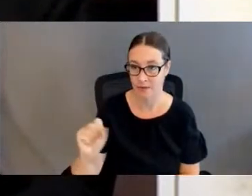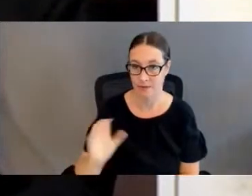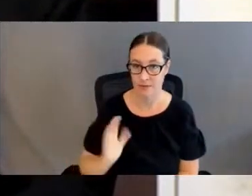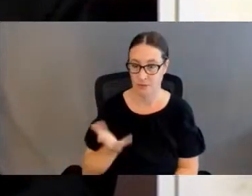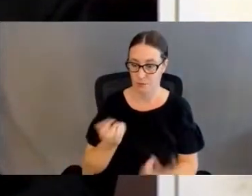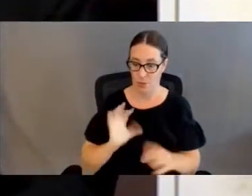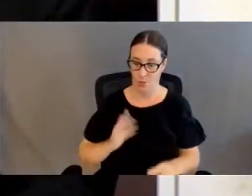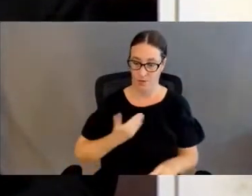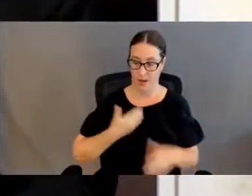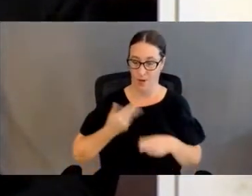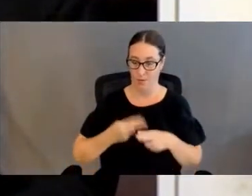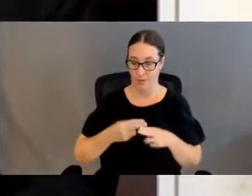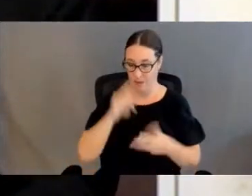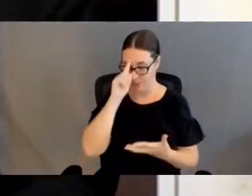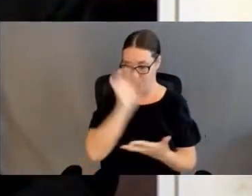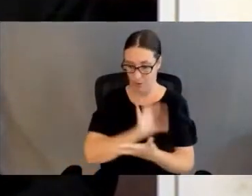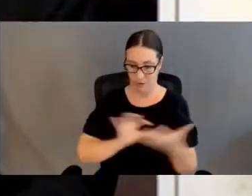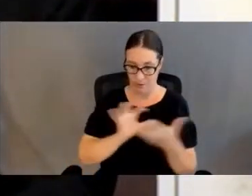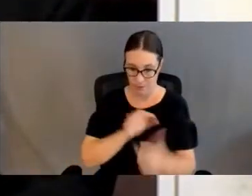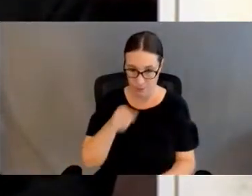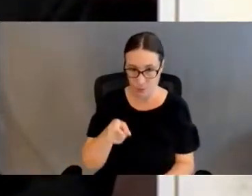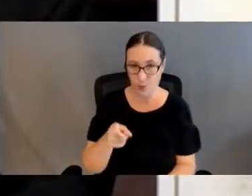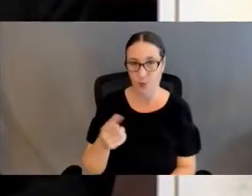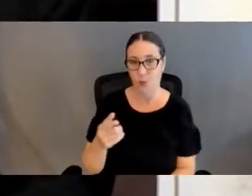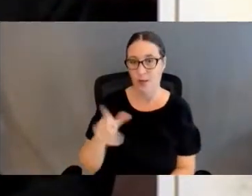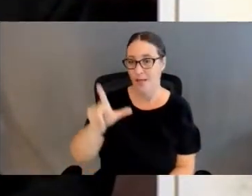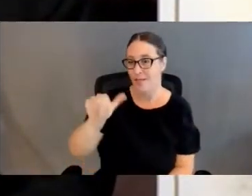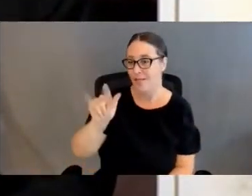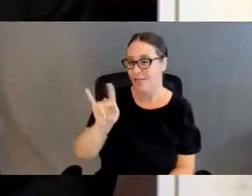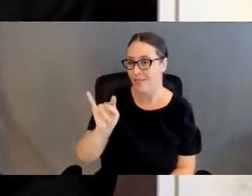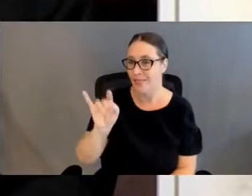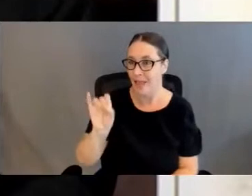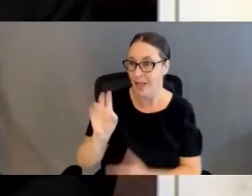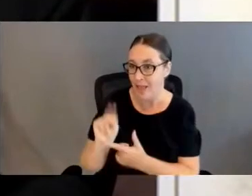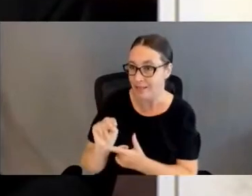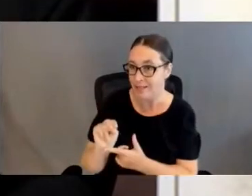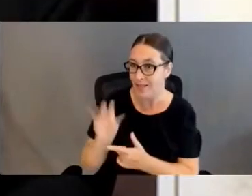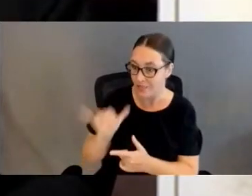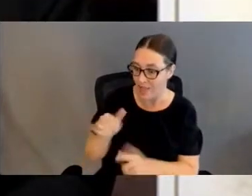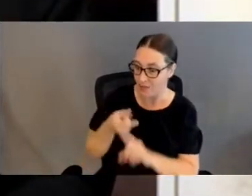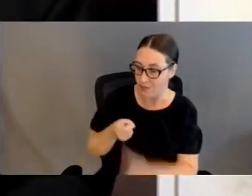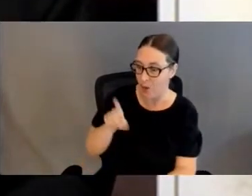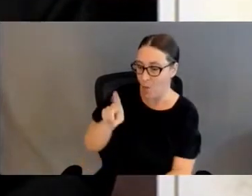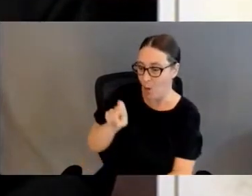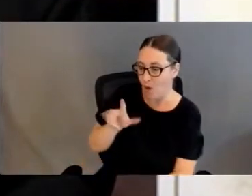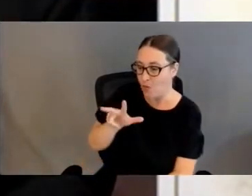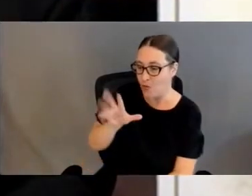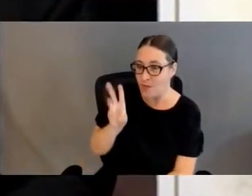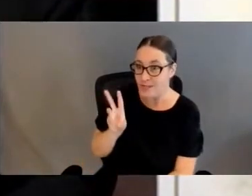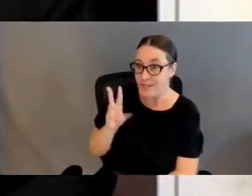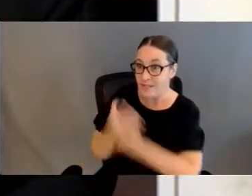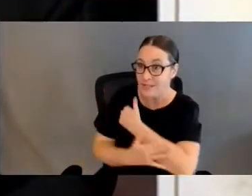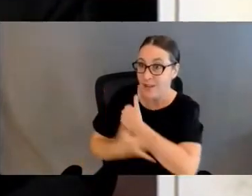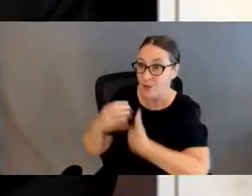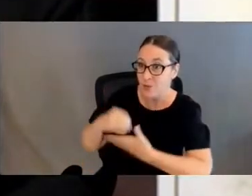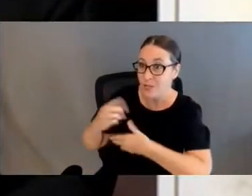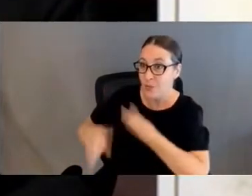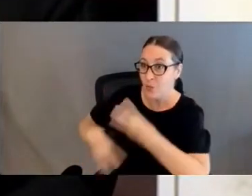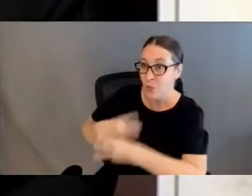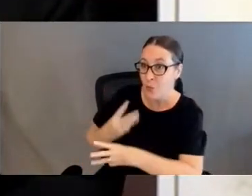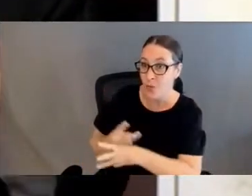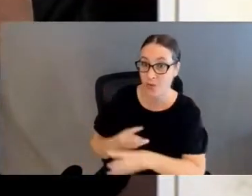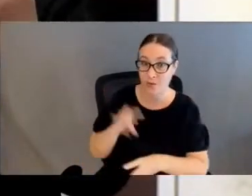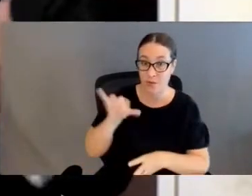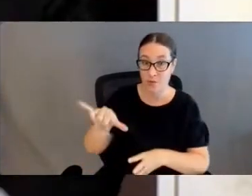are called Latino Community Credit Union. We have immigrants from 136 countries in the world. So the exclusion is not just something